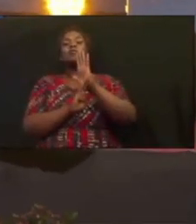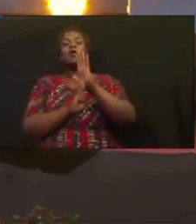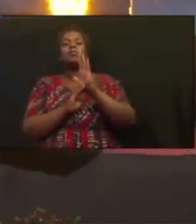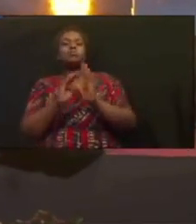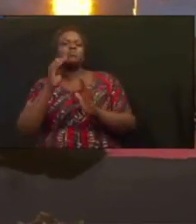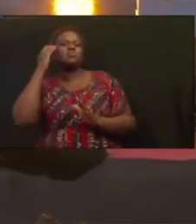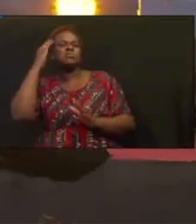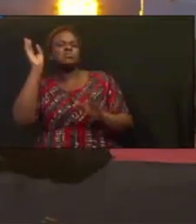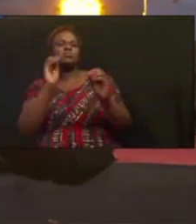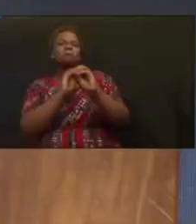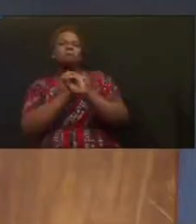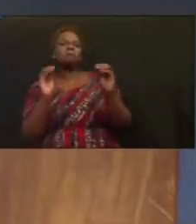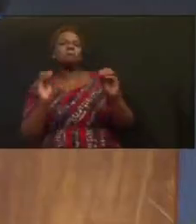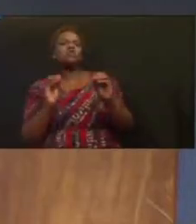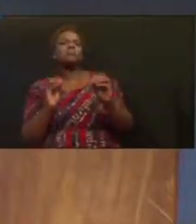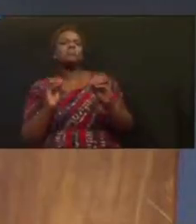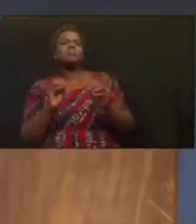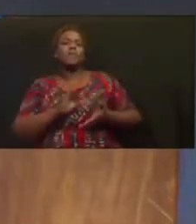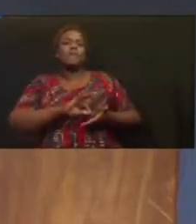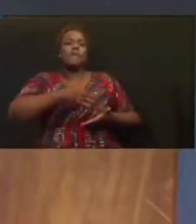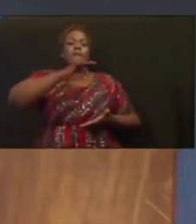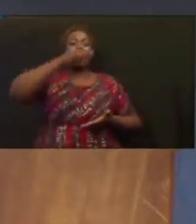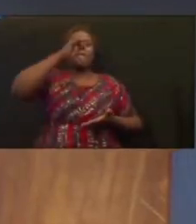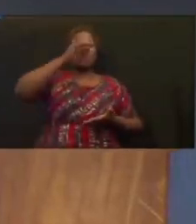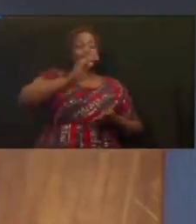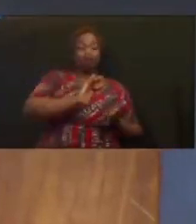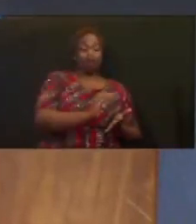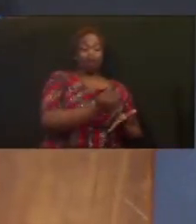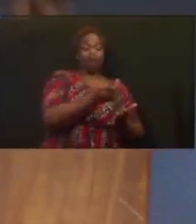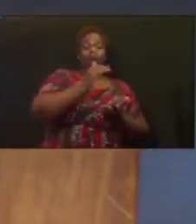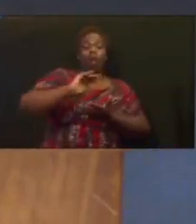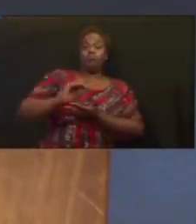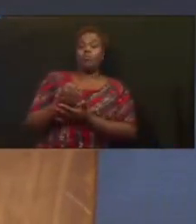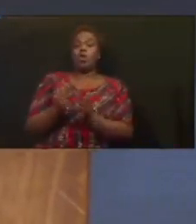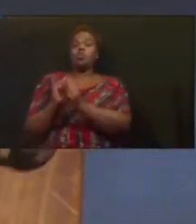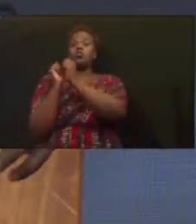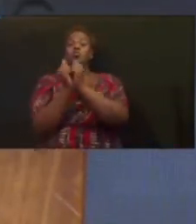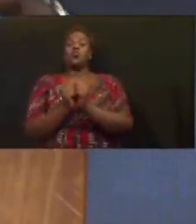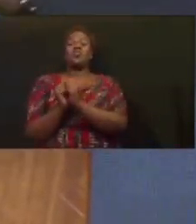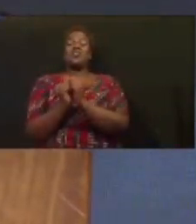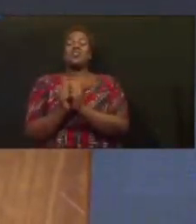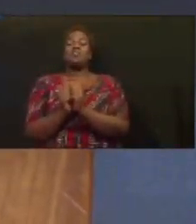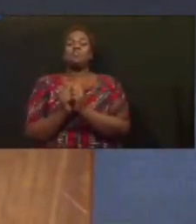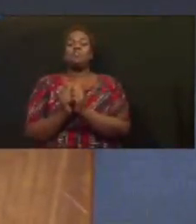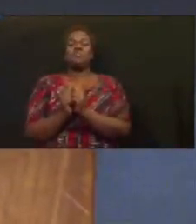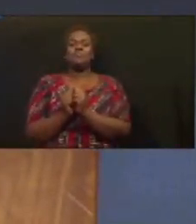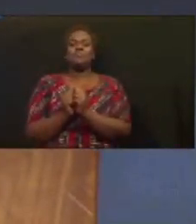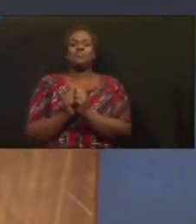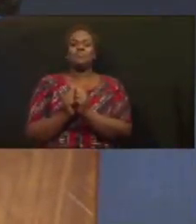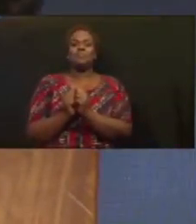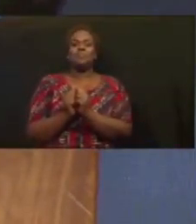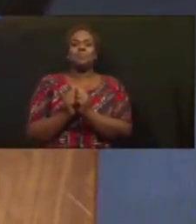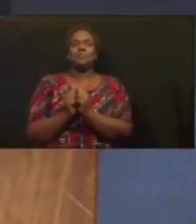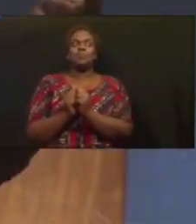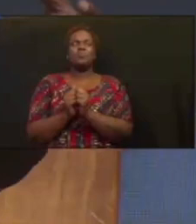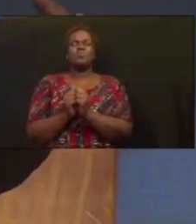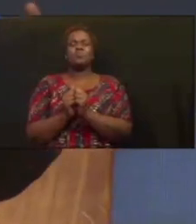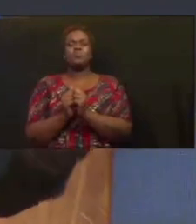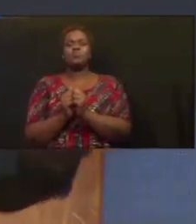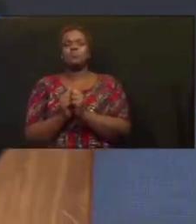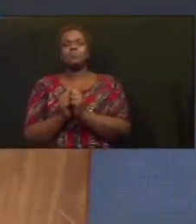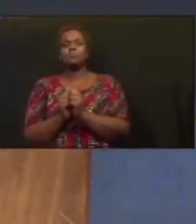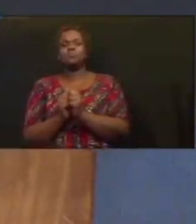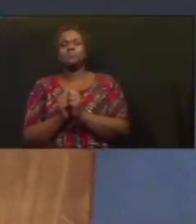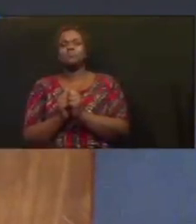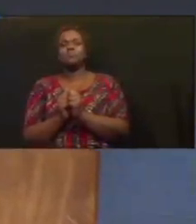woman embodies a spiritual reality. Are we together? Among the many realities that a woman embodies